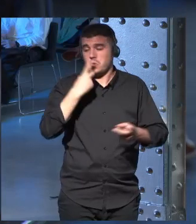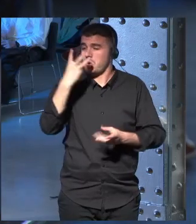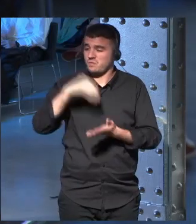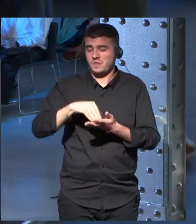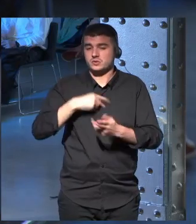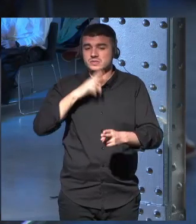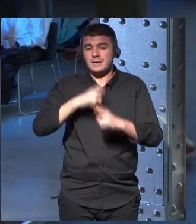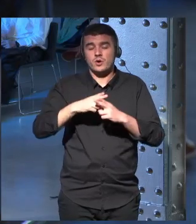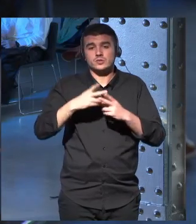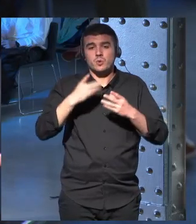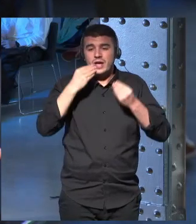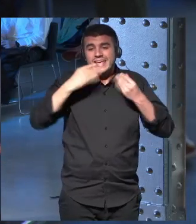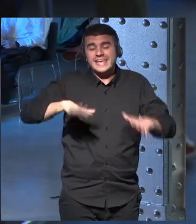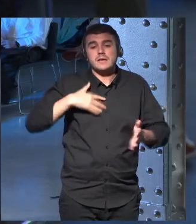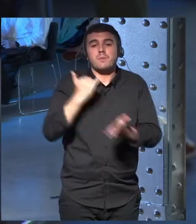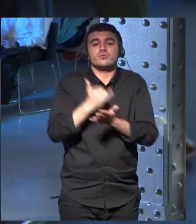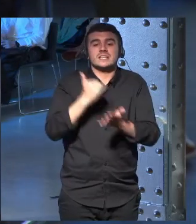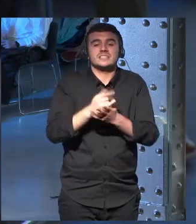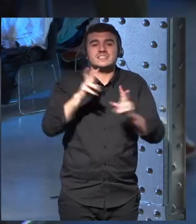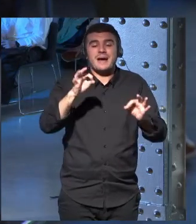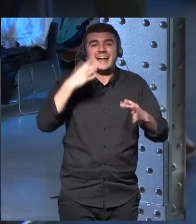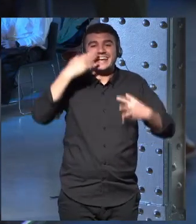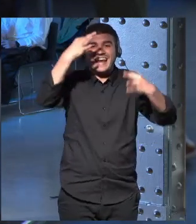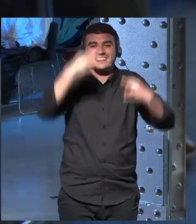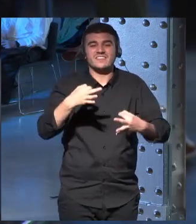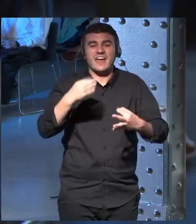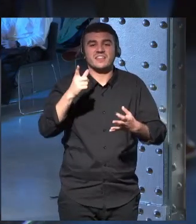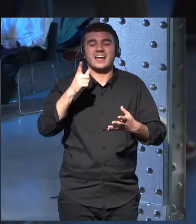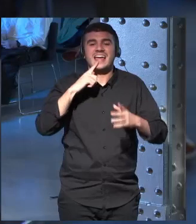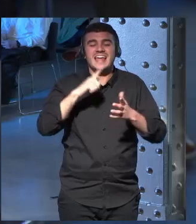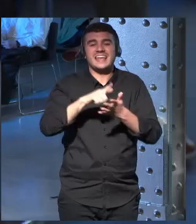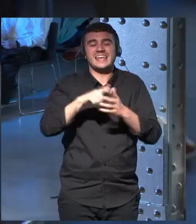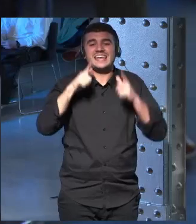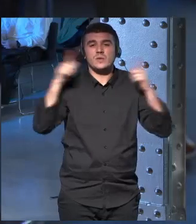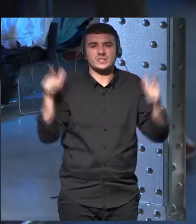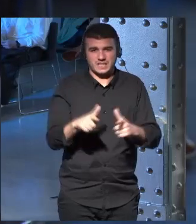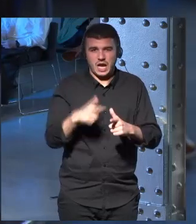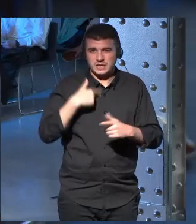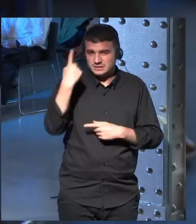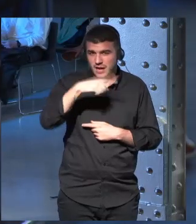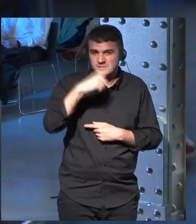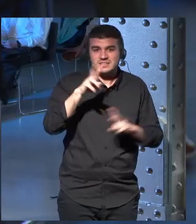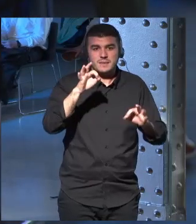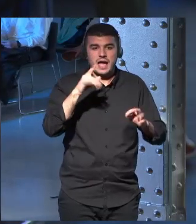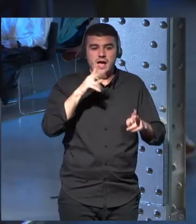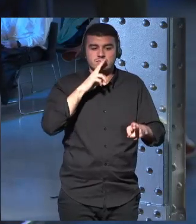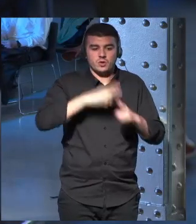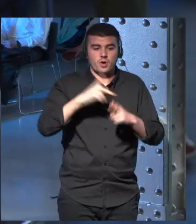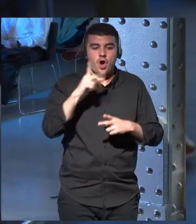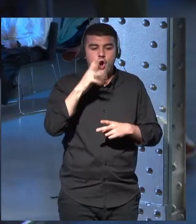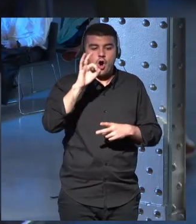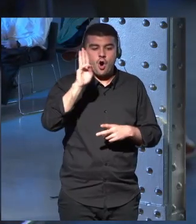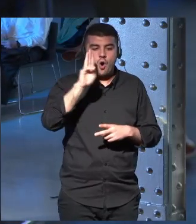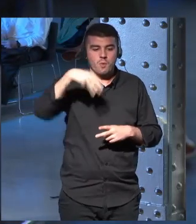and is sometimes called the Humboldt relativity hypothesis after the German philosopher, or is